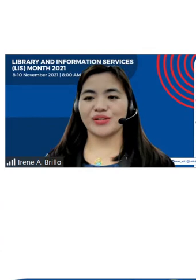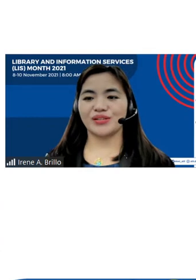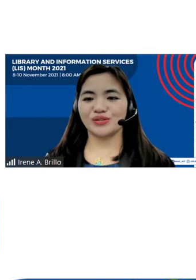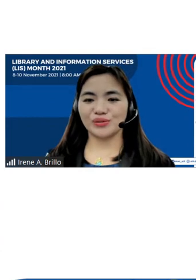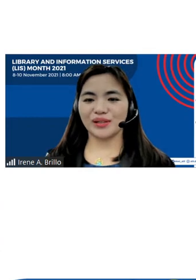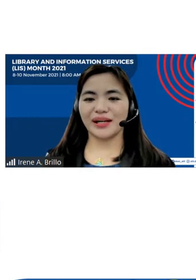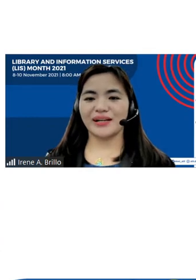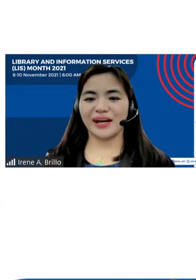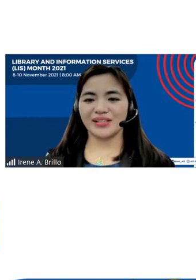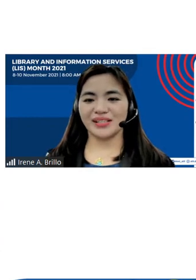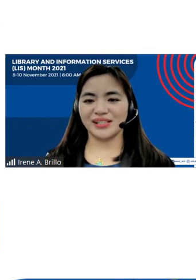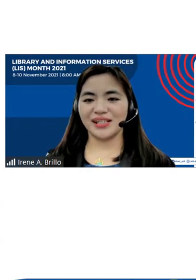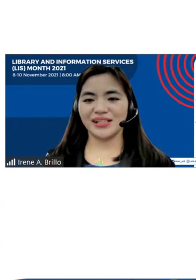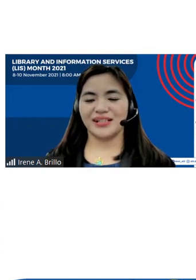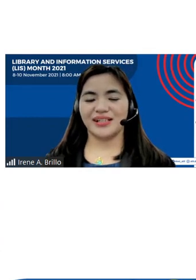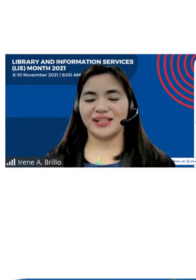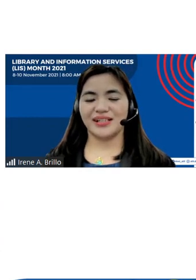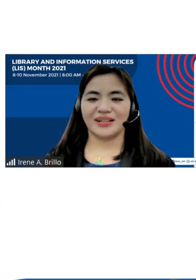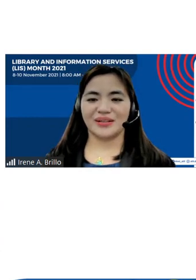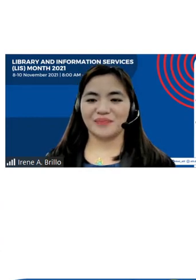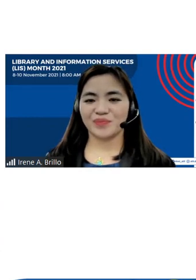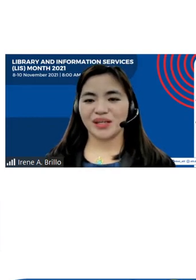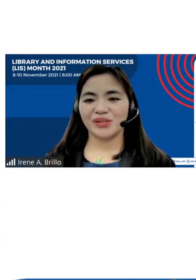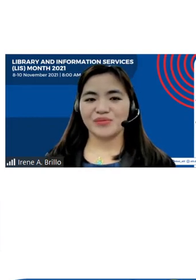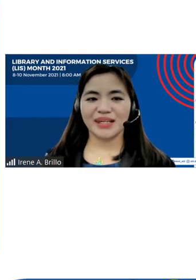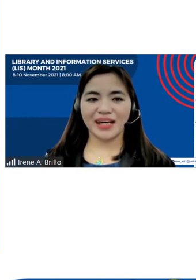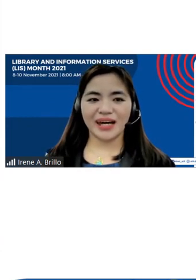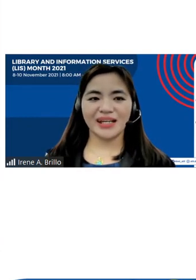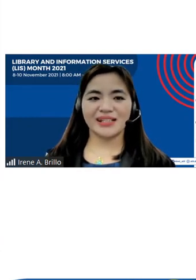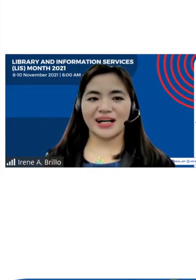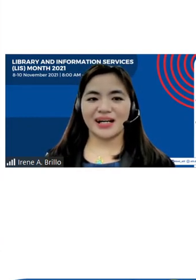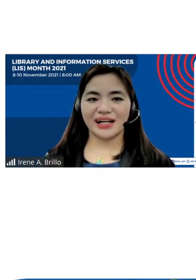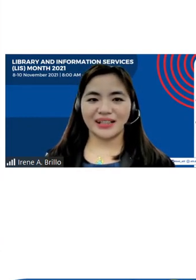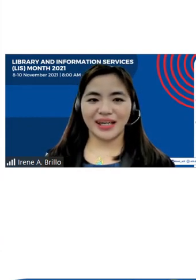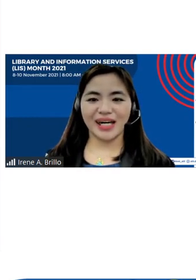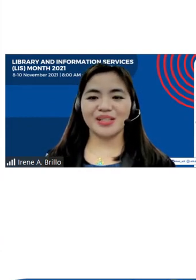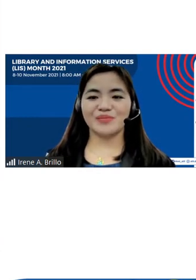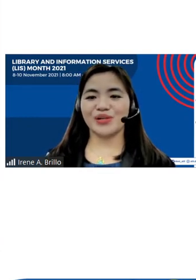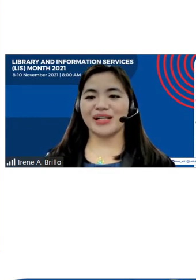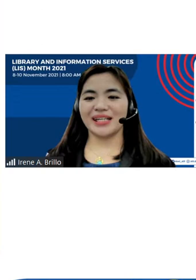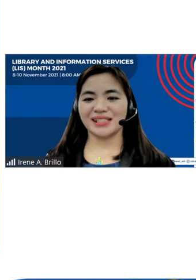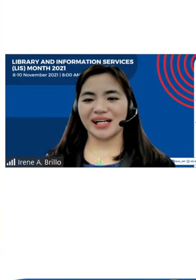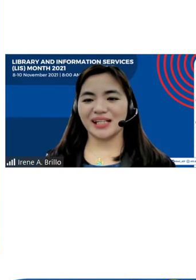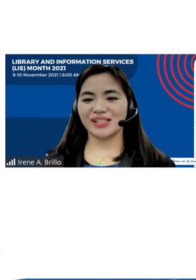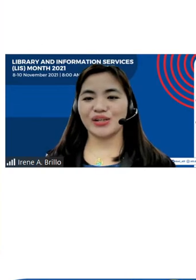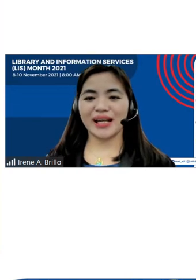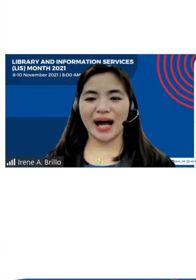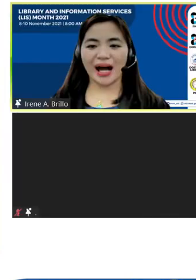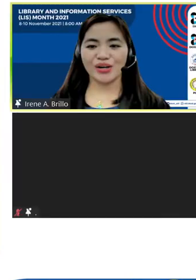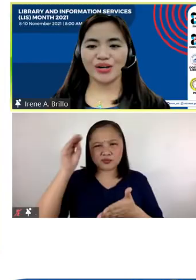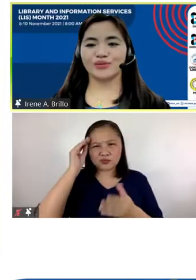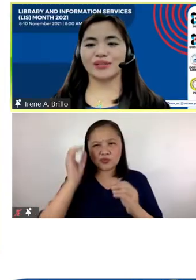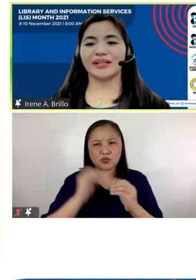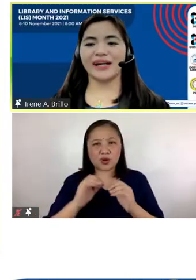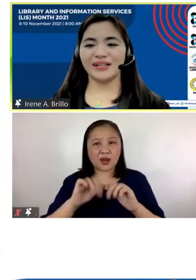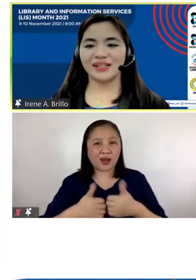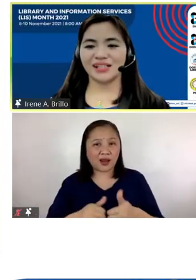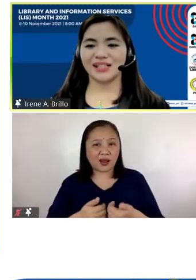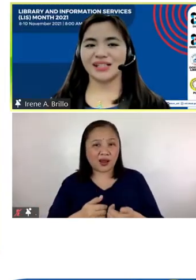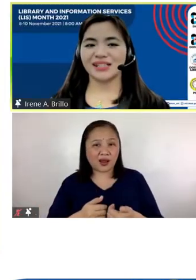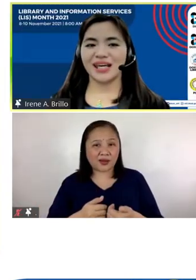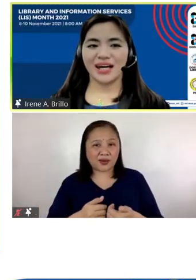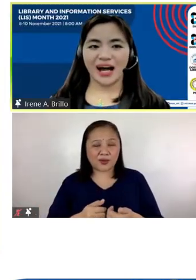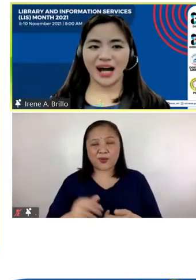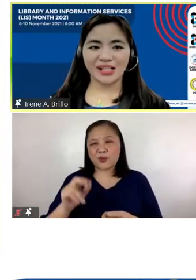views on nuclear energy, we can gain more insights on how nuclear